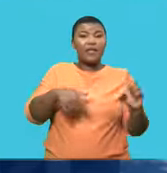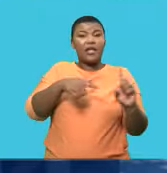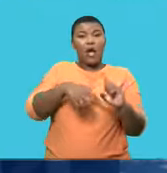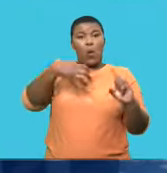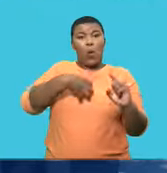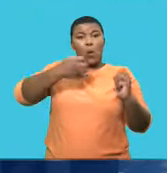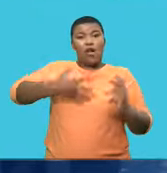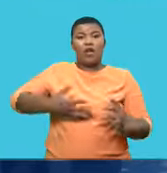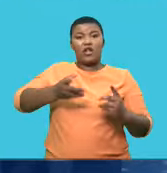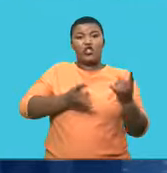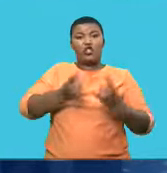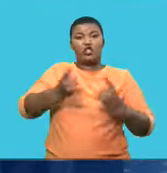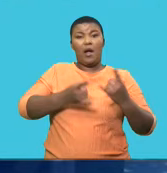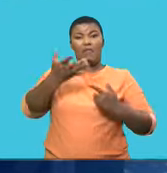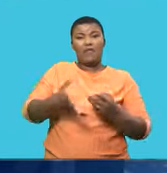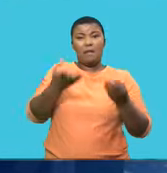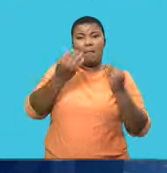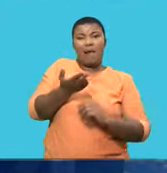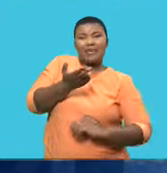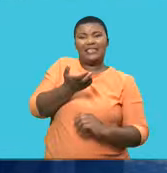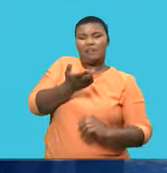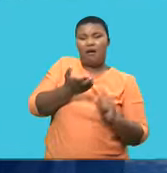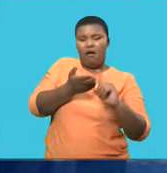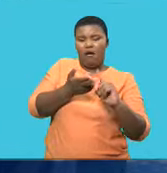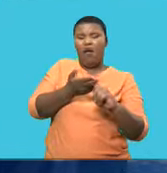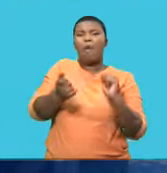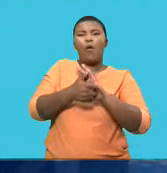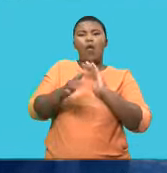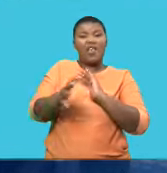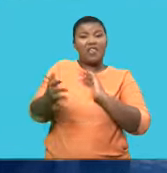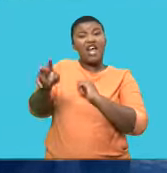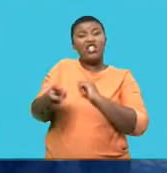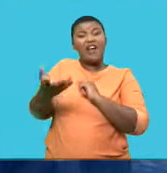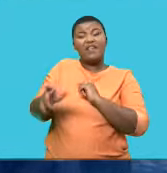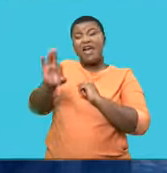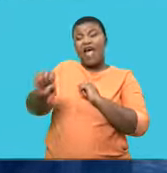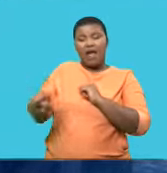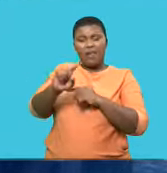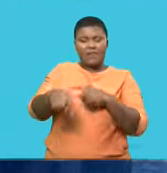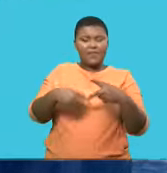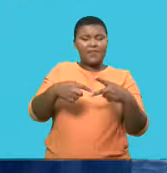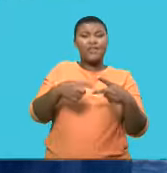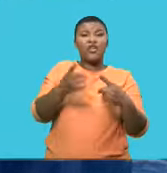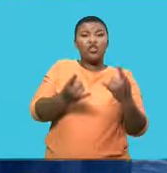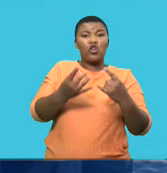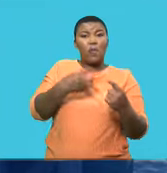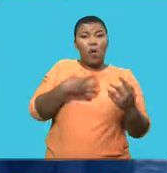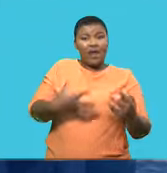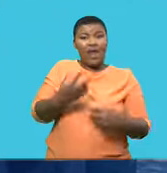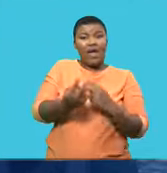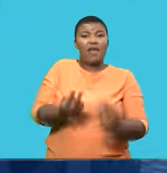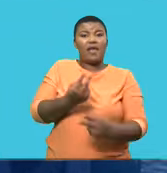was stolen in Thabong, Free State. And another tuck shop owner was found in